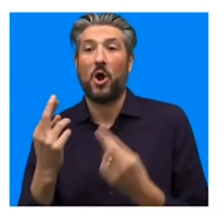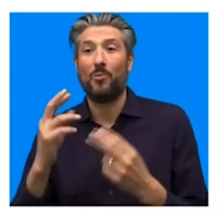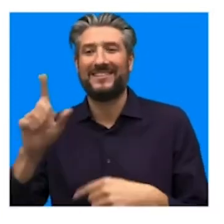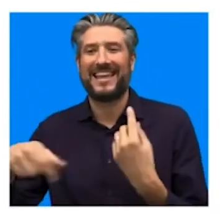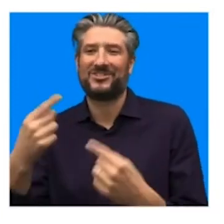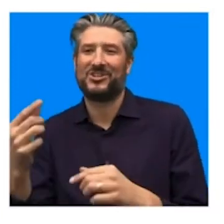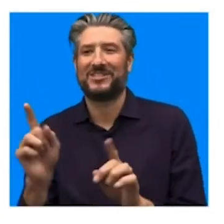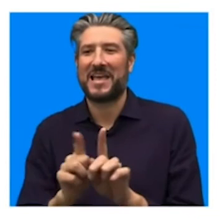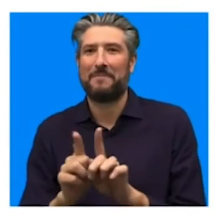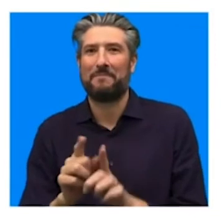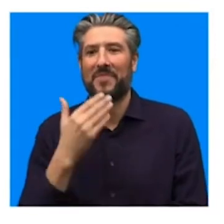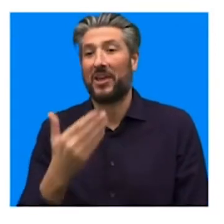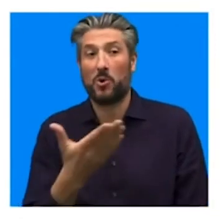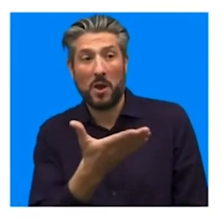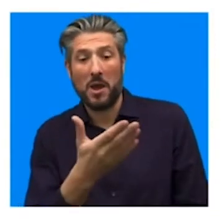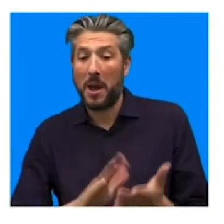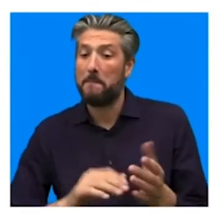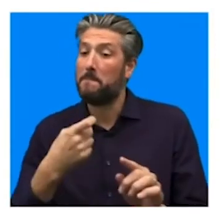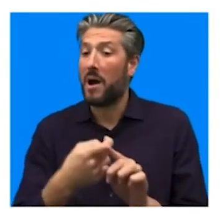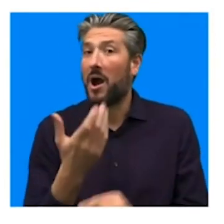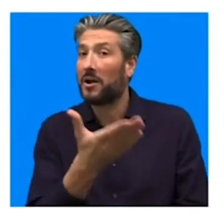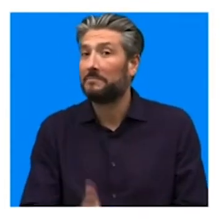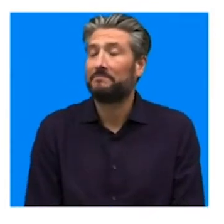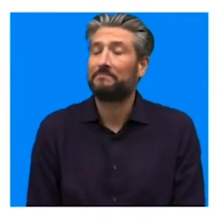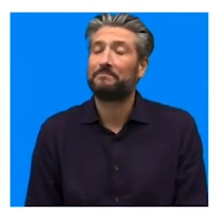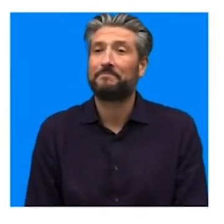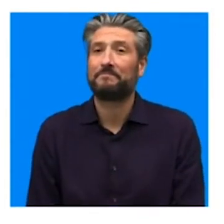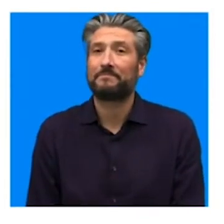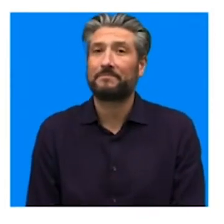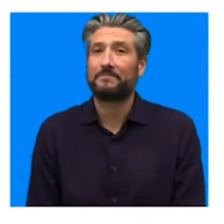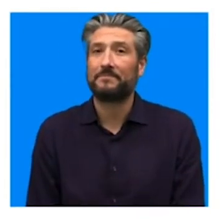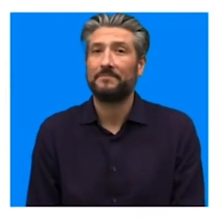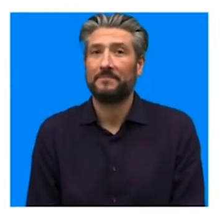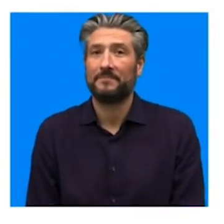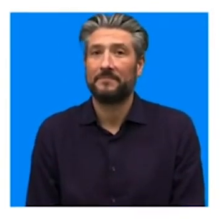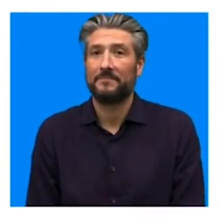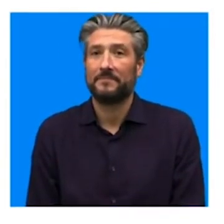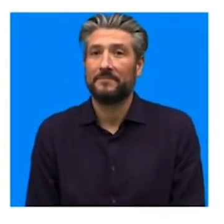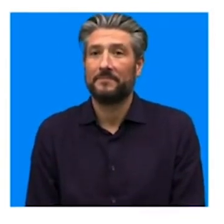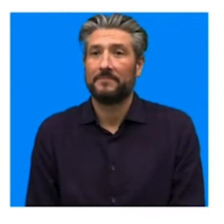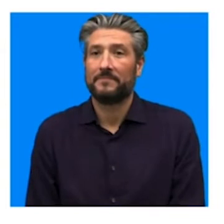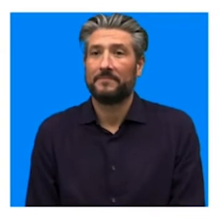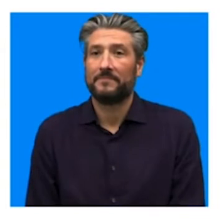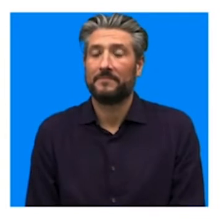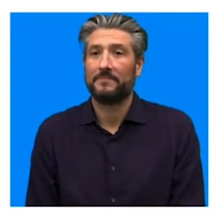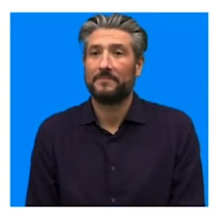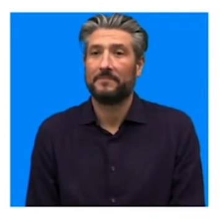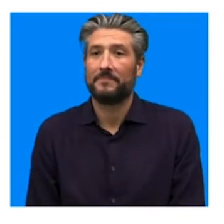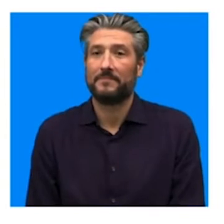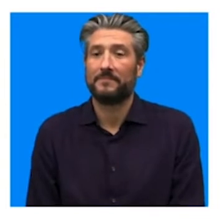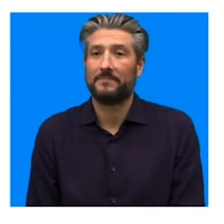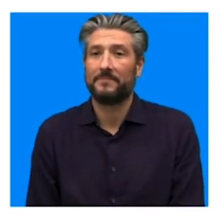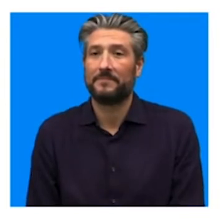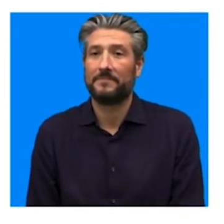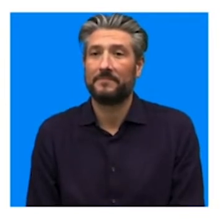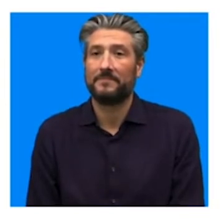Mark, Thank you. Thanks, everyone. Thank you, Christopher. Thanks, everyone. Bye. Thanks, everybody. Well, I don't know if you can see me now, but